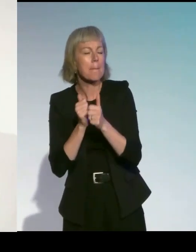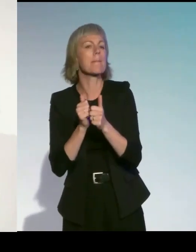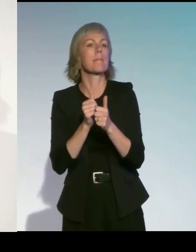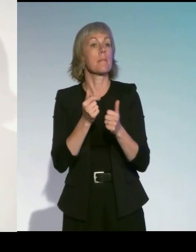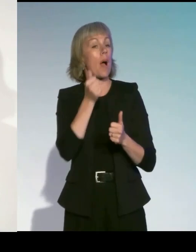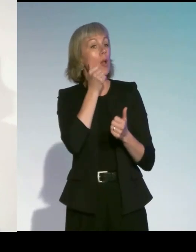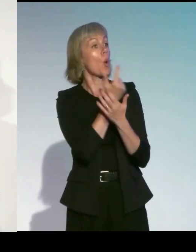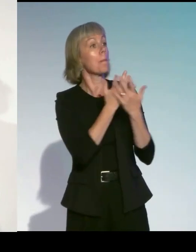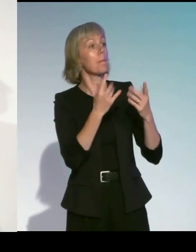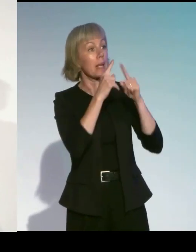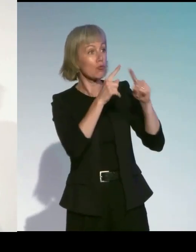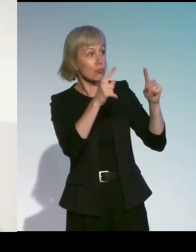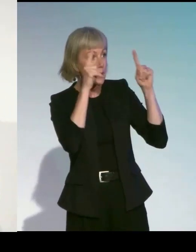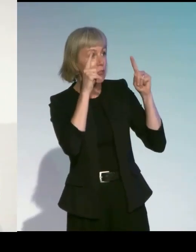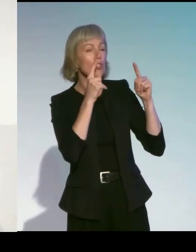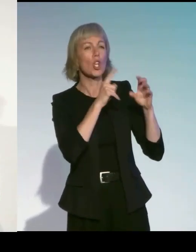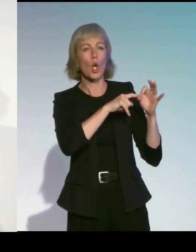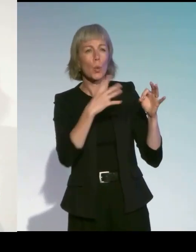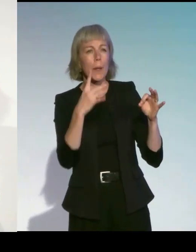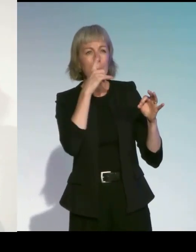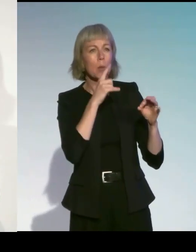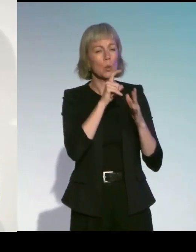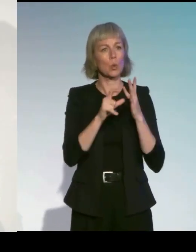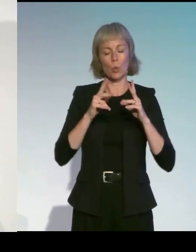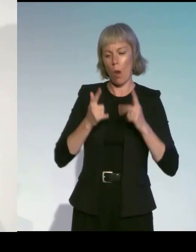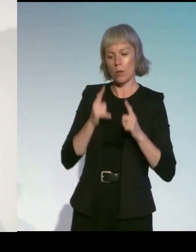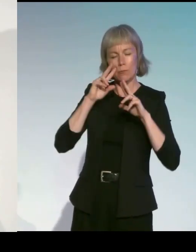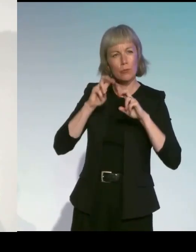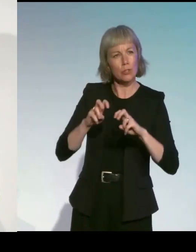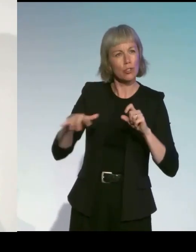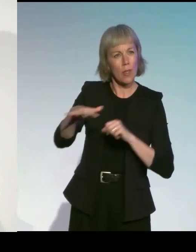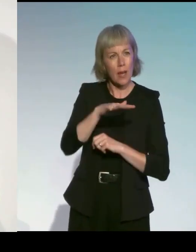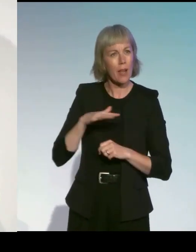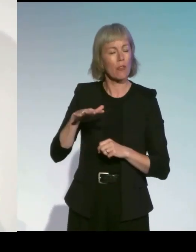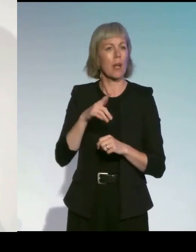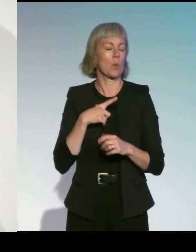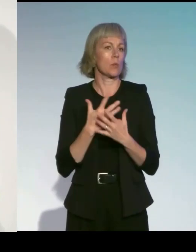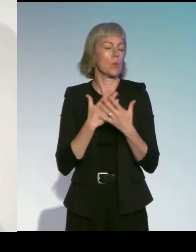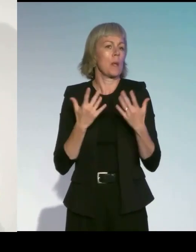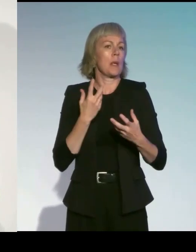do look at gaming, who are doing really interesting work around that, because there's so many